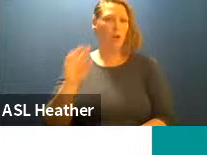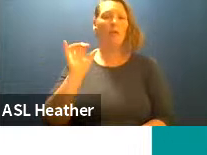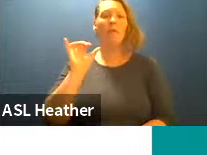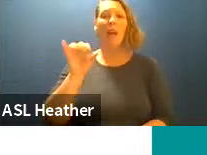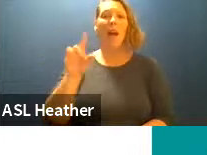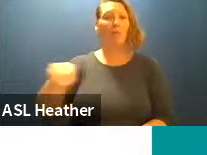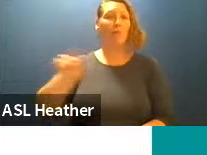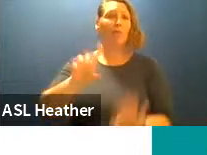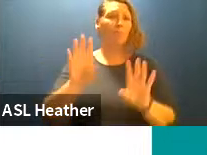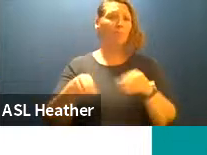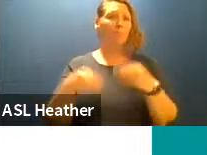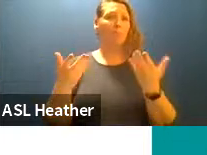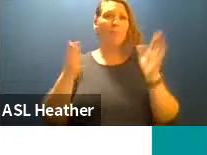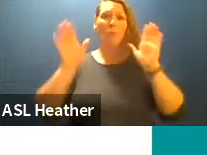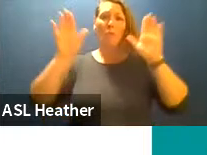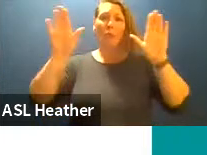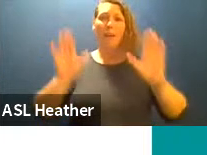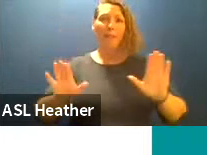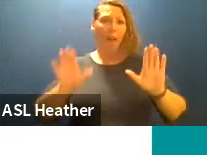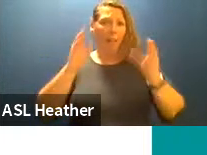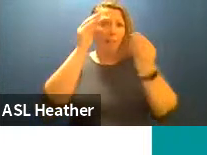providing excellent input into.